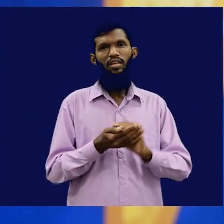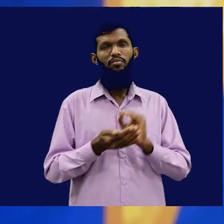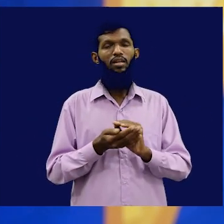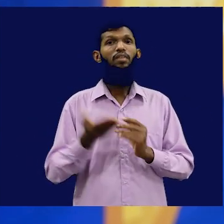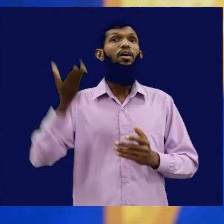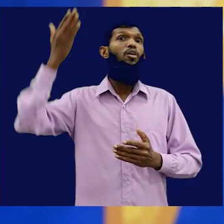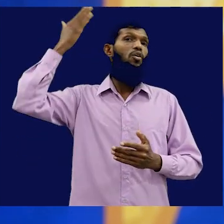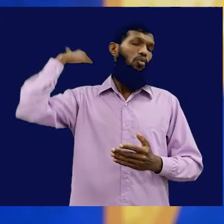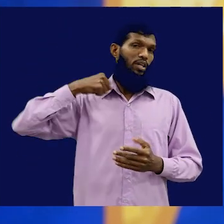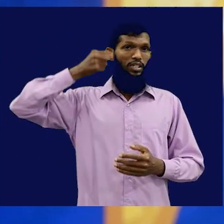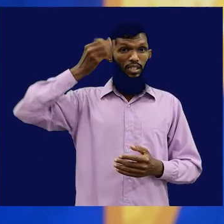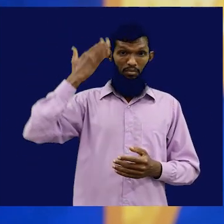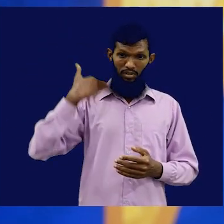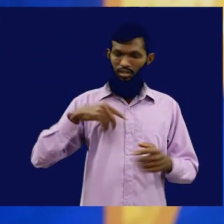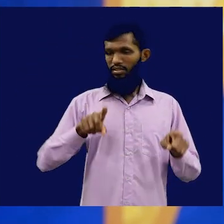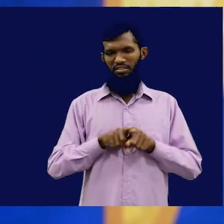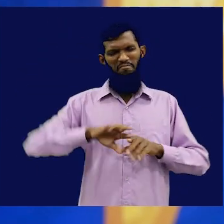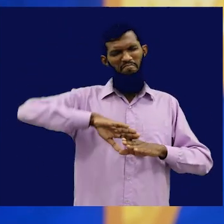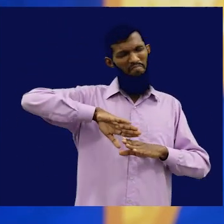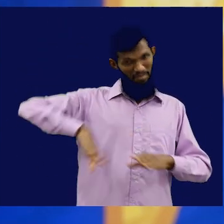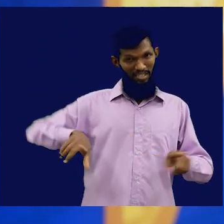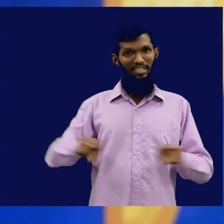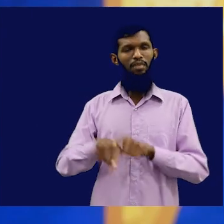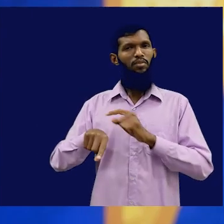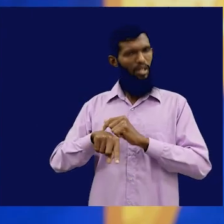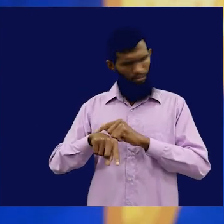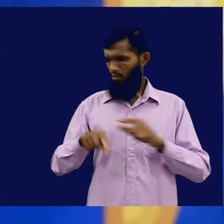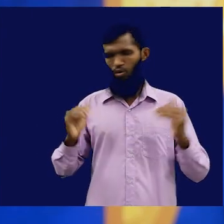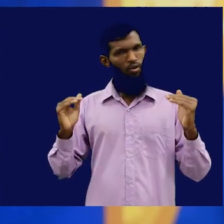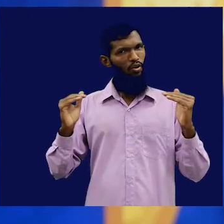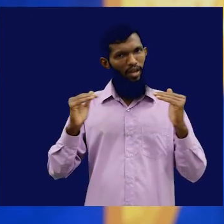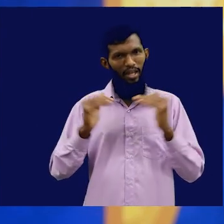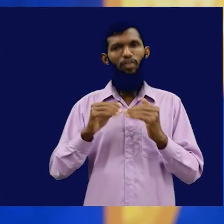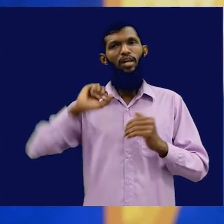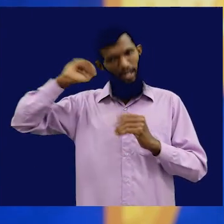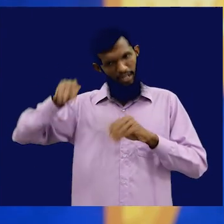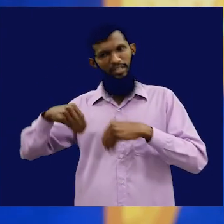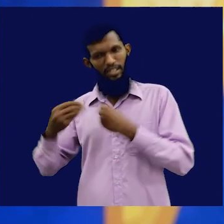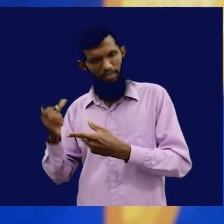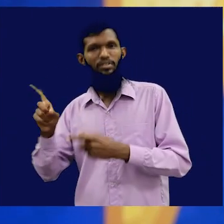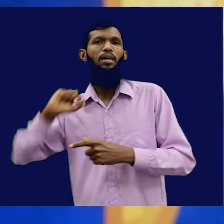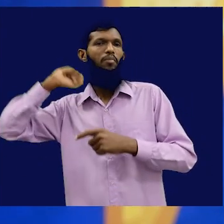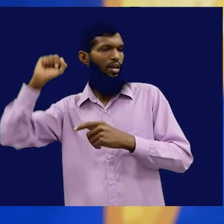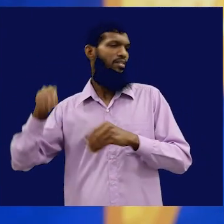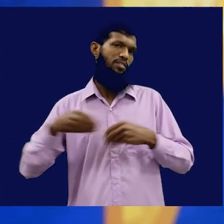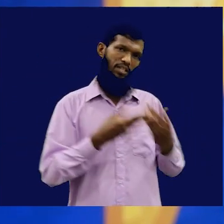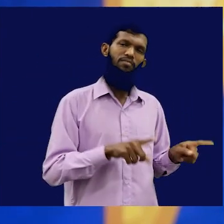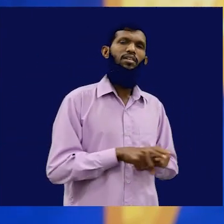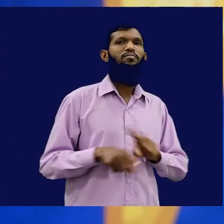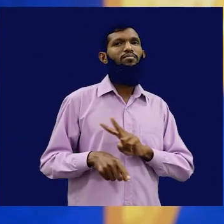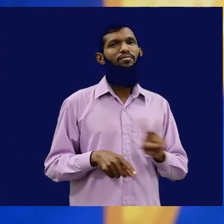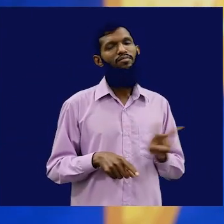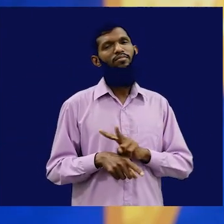revolutionary statement in a time when women were often marginalized and oppressed. The Prophet sallallahu